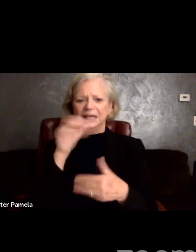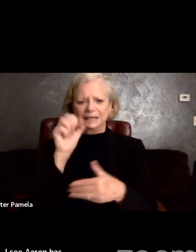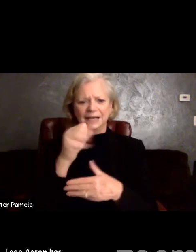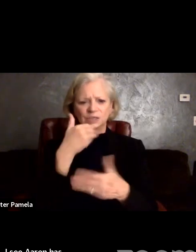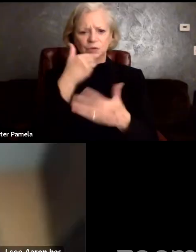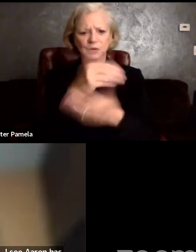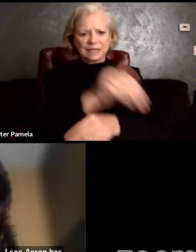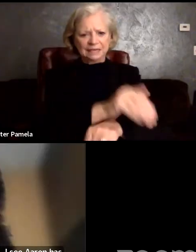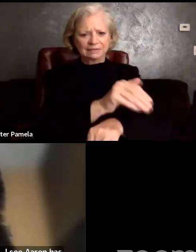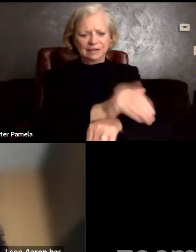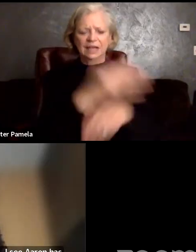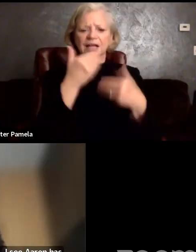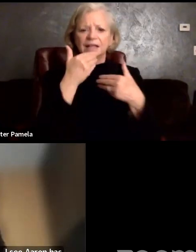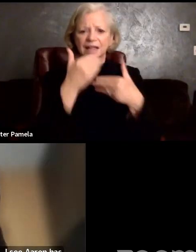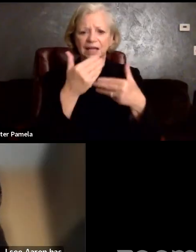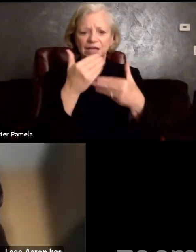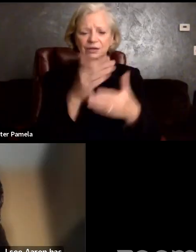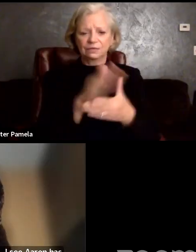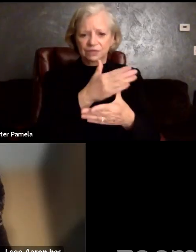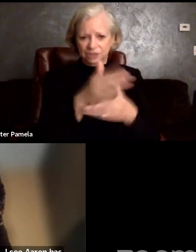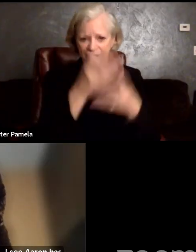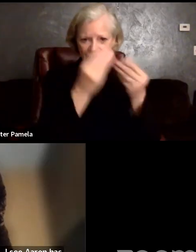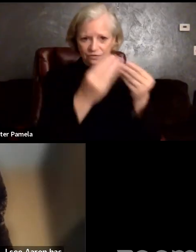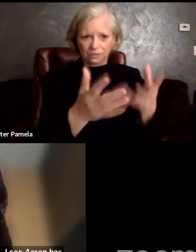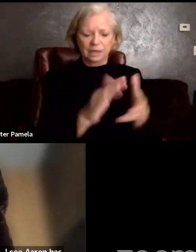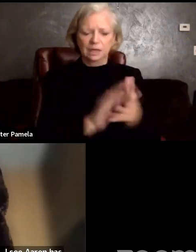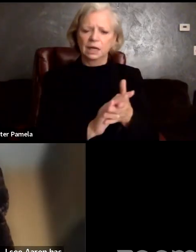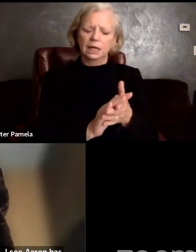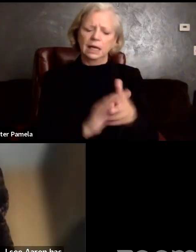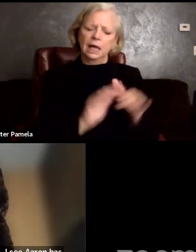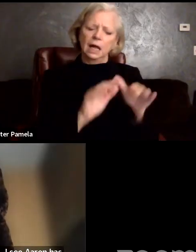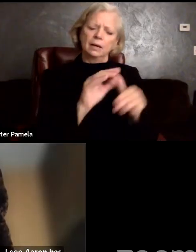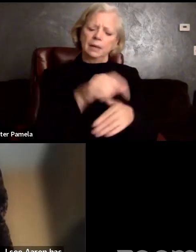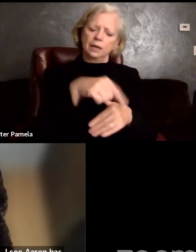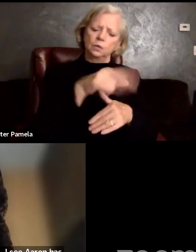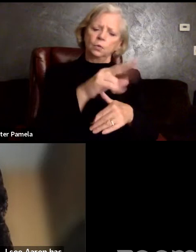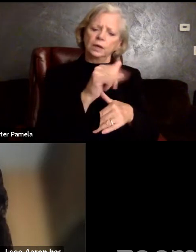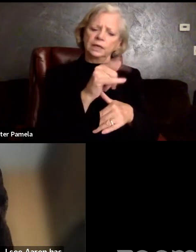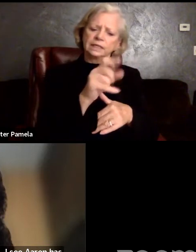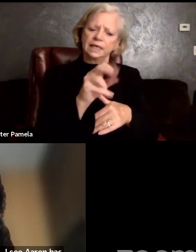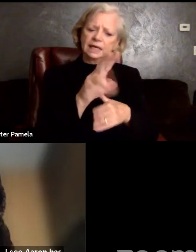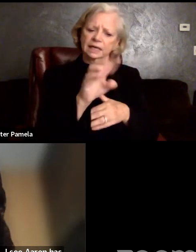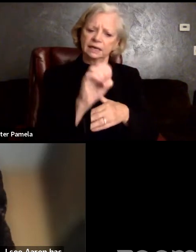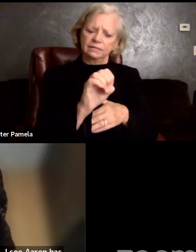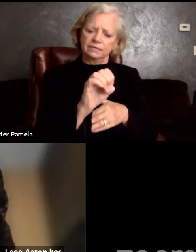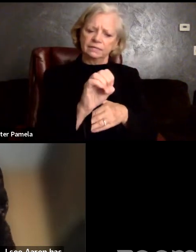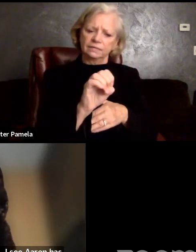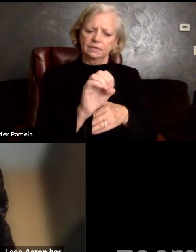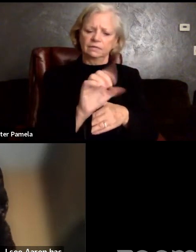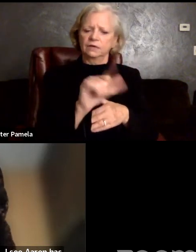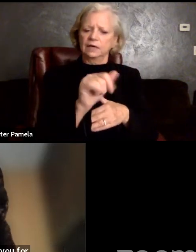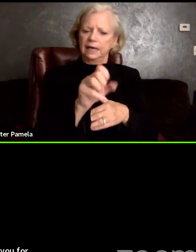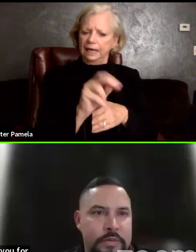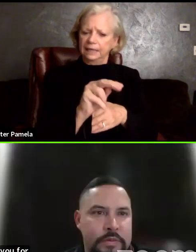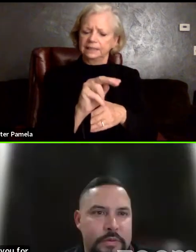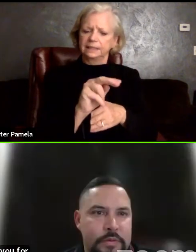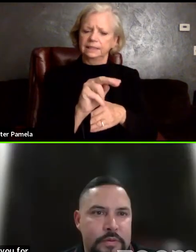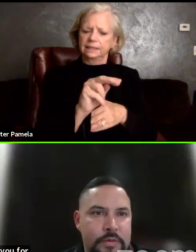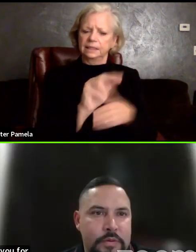for sharing. For the quantitative data, I was wondering, for the Latinx community, what's the actual